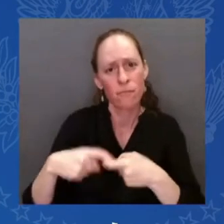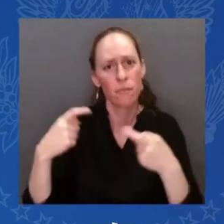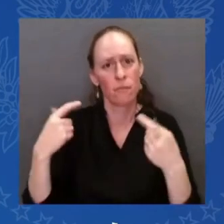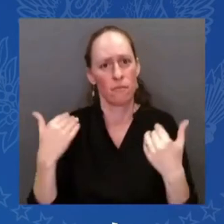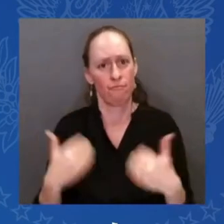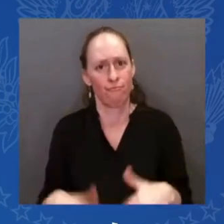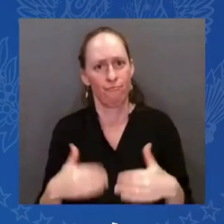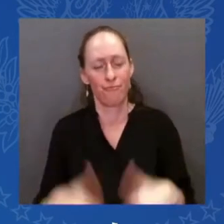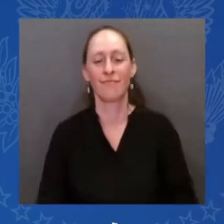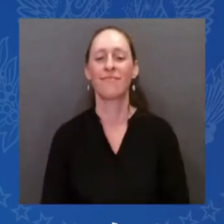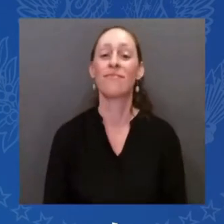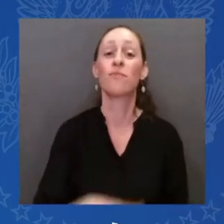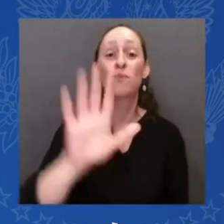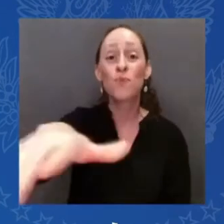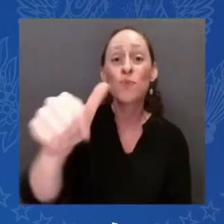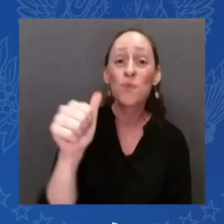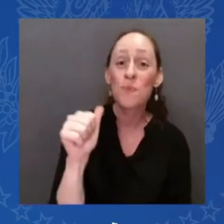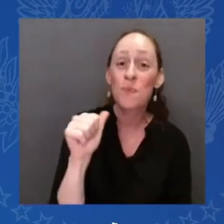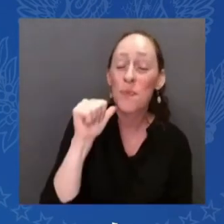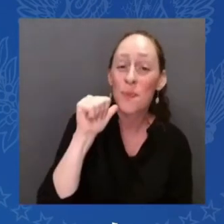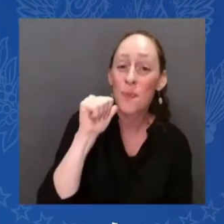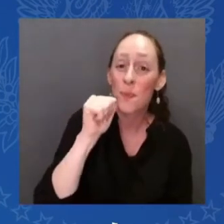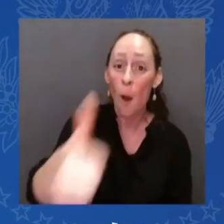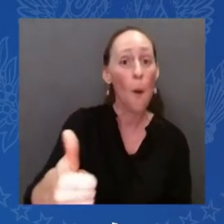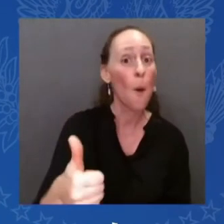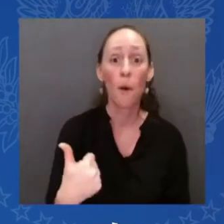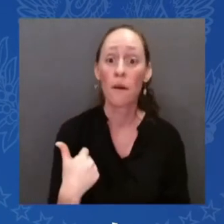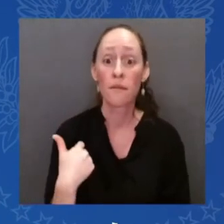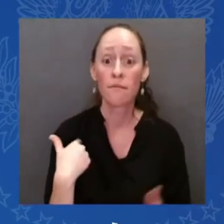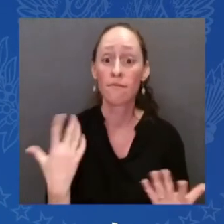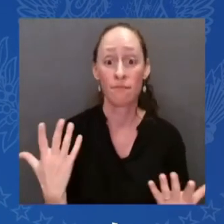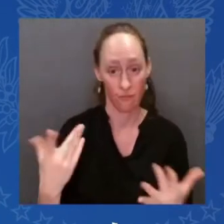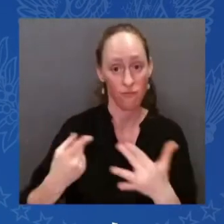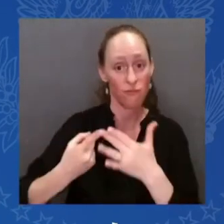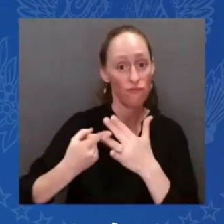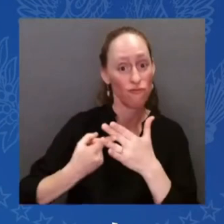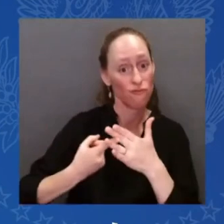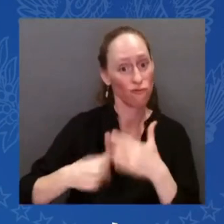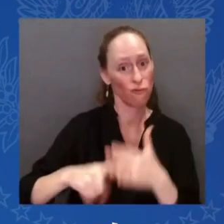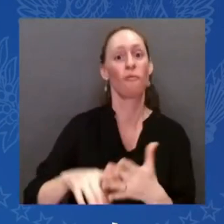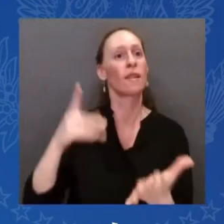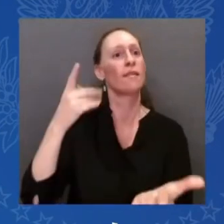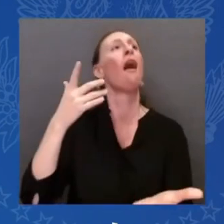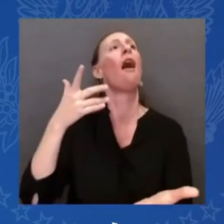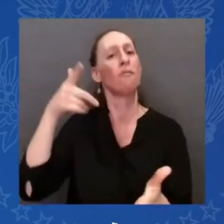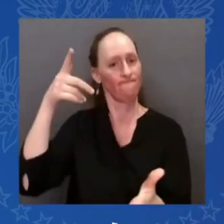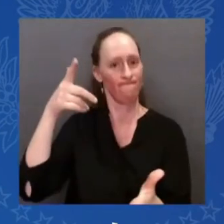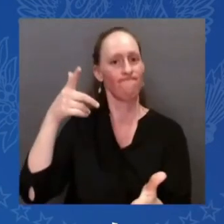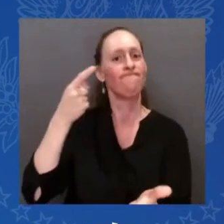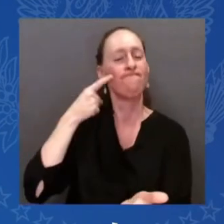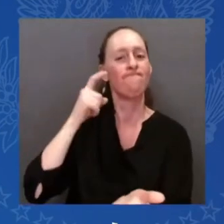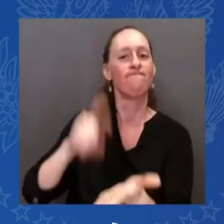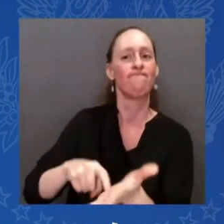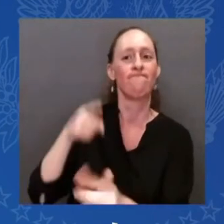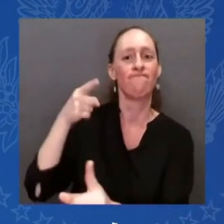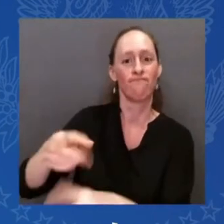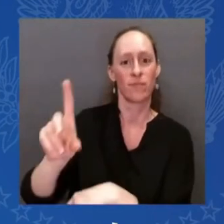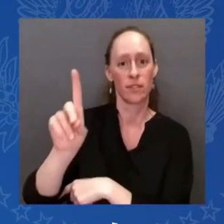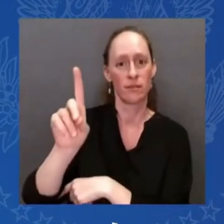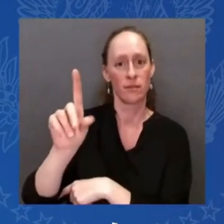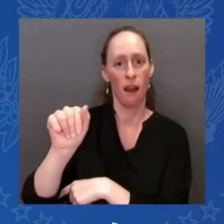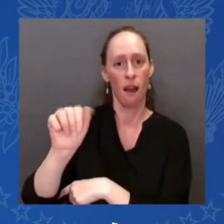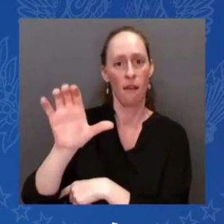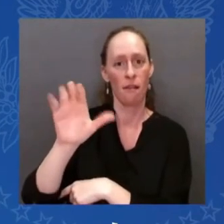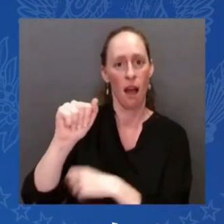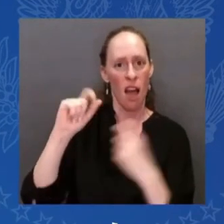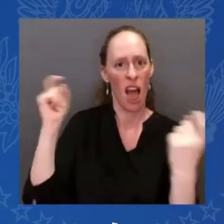Yes. Deferred Action for Childhood Arrivals. One of the proudest accomplishments of the Obama-Biden administration.